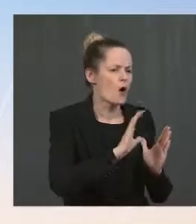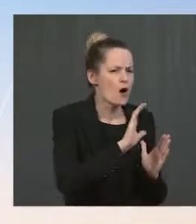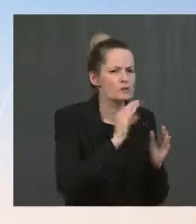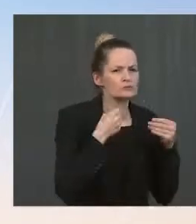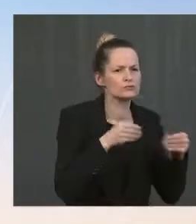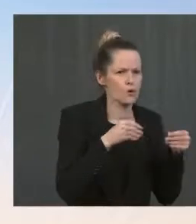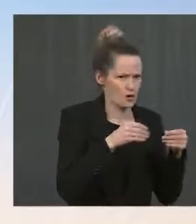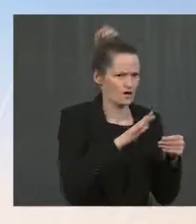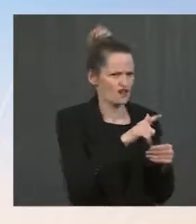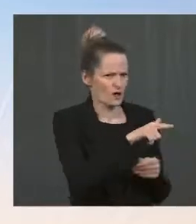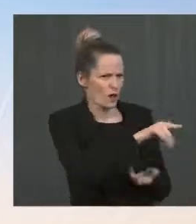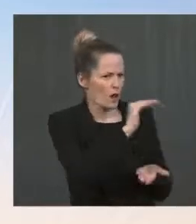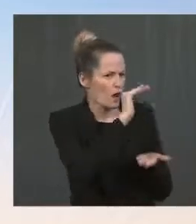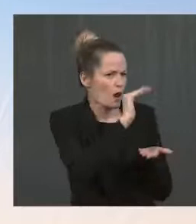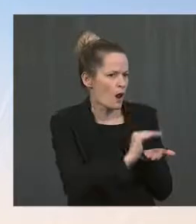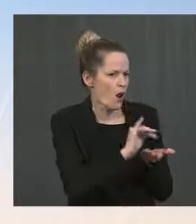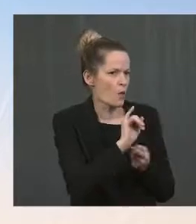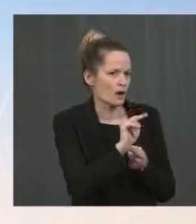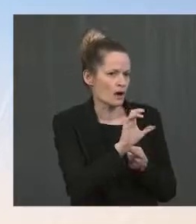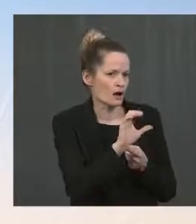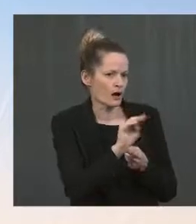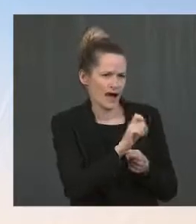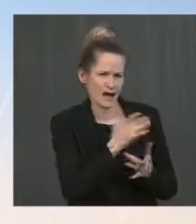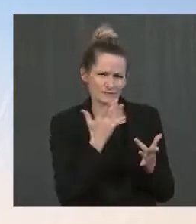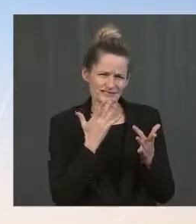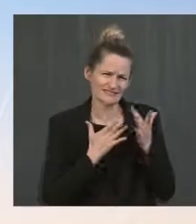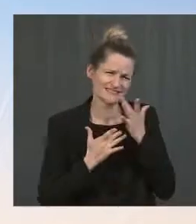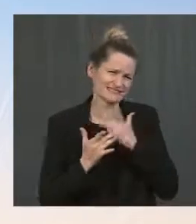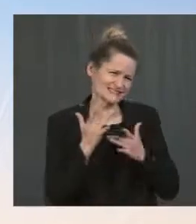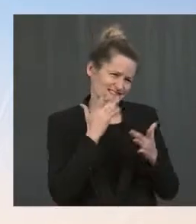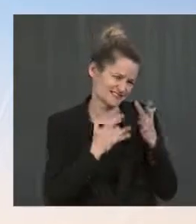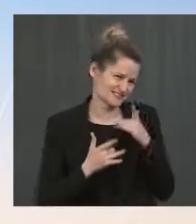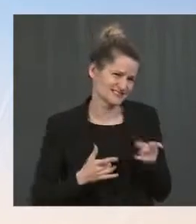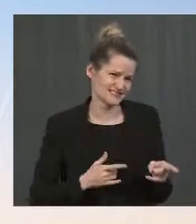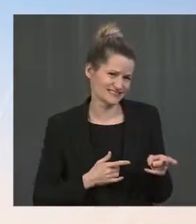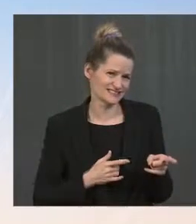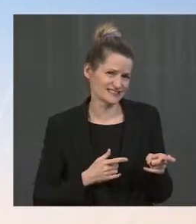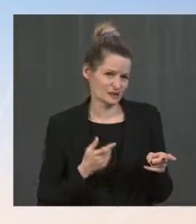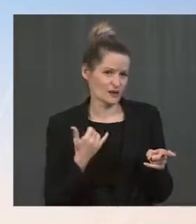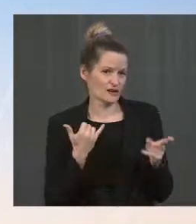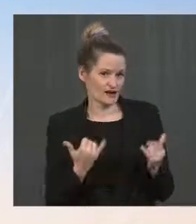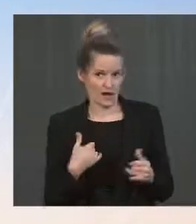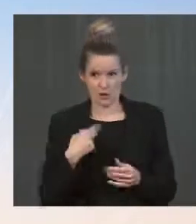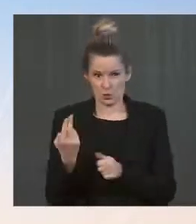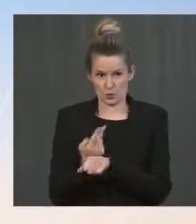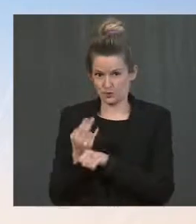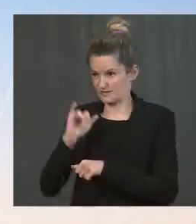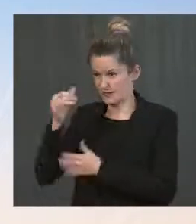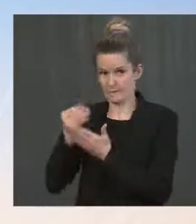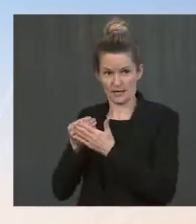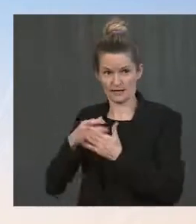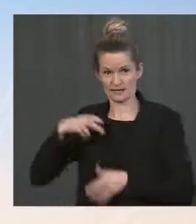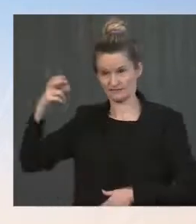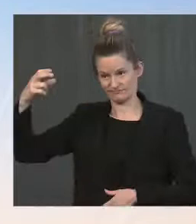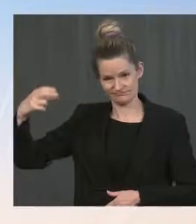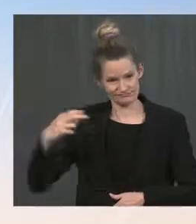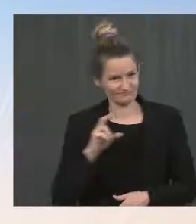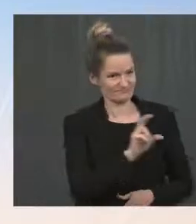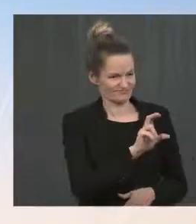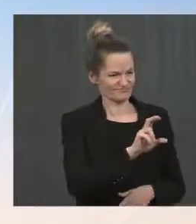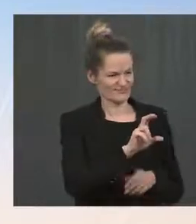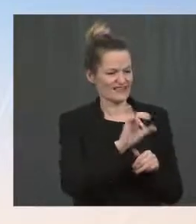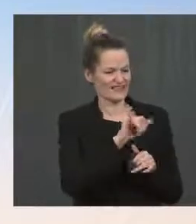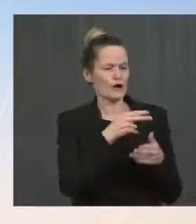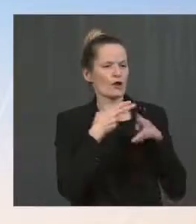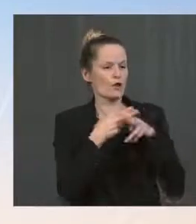low-income, distressed farmers, producers. So we are now using our what we refer to as our flexible TFAP program, or temporary